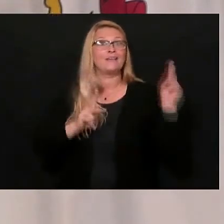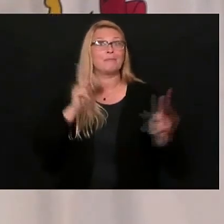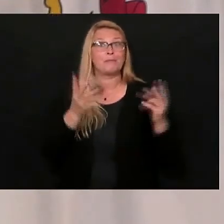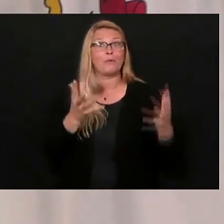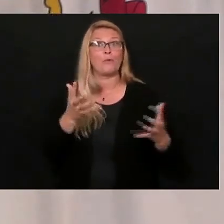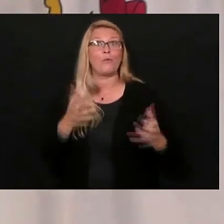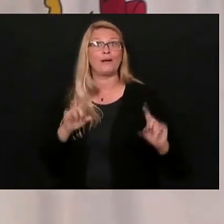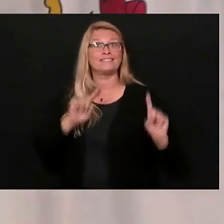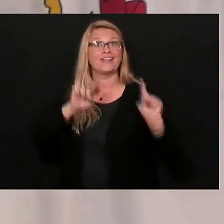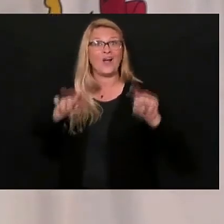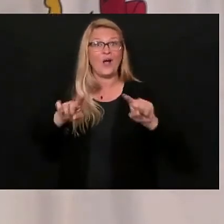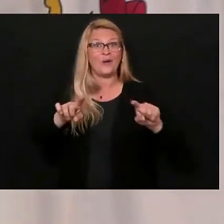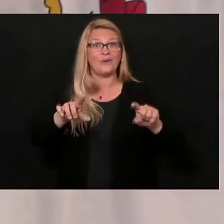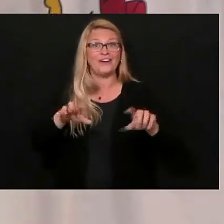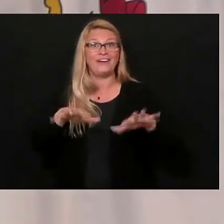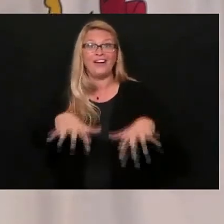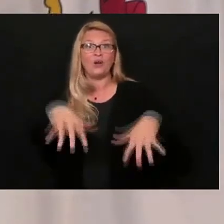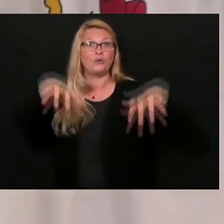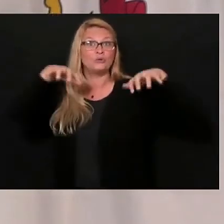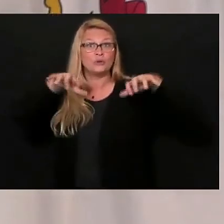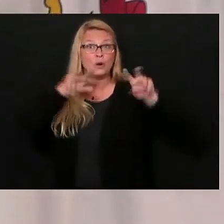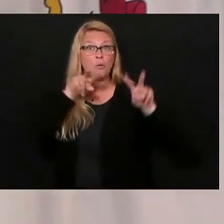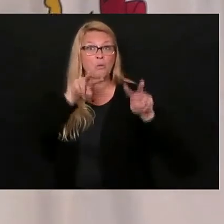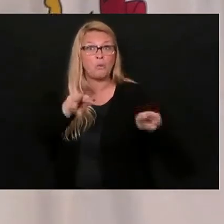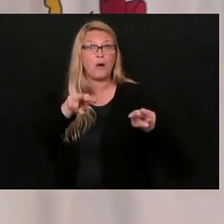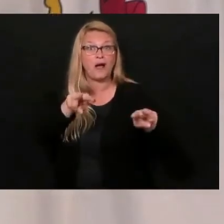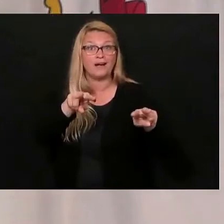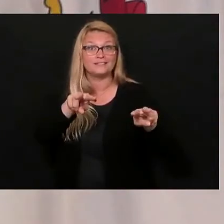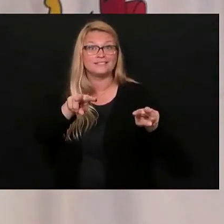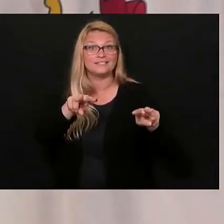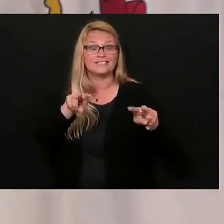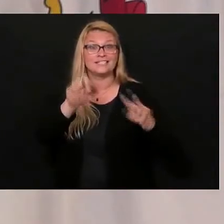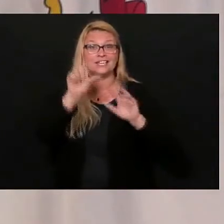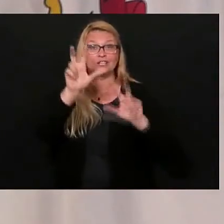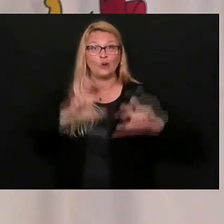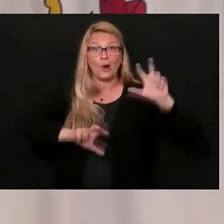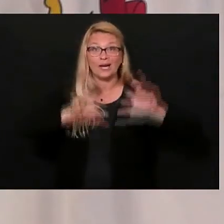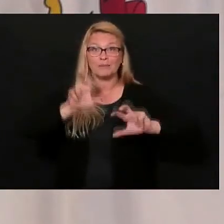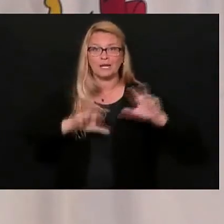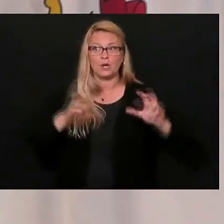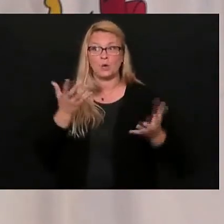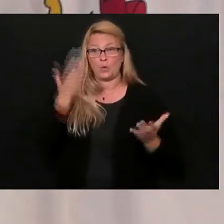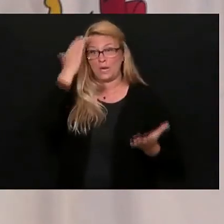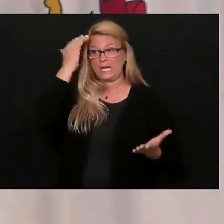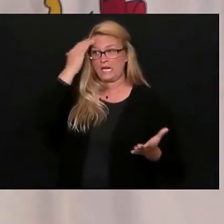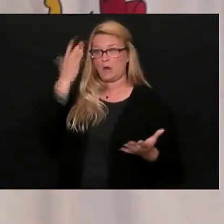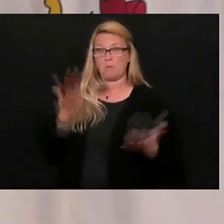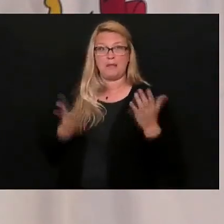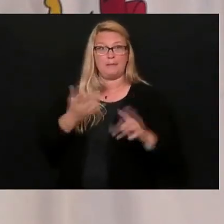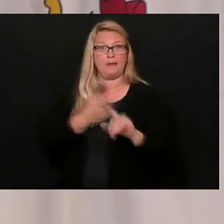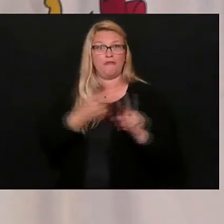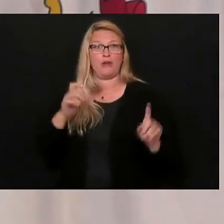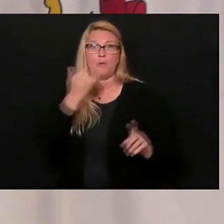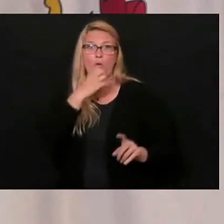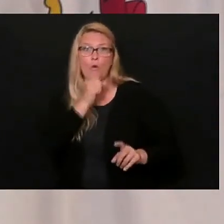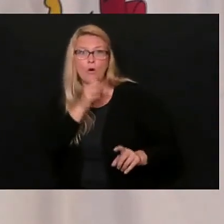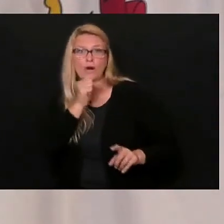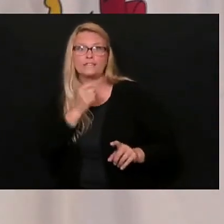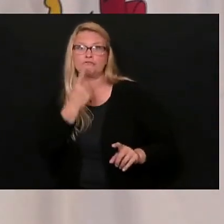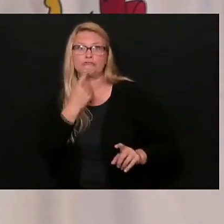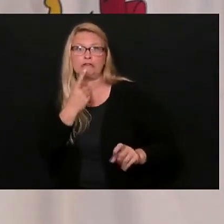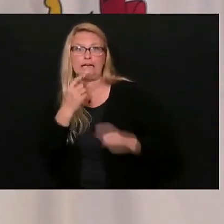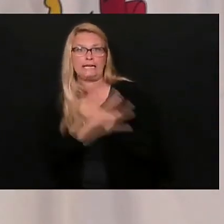wants to come from these counties that are absolutely, we know, are orange or red? What do we